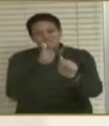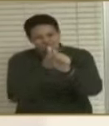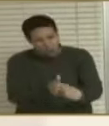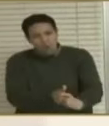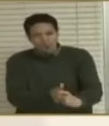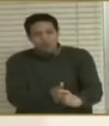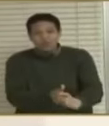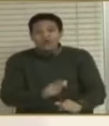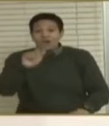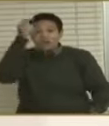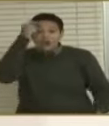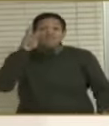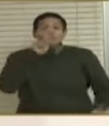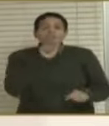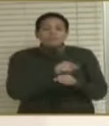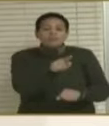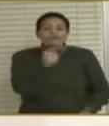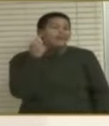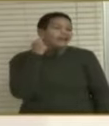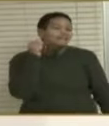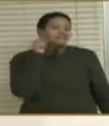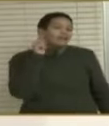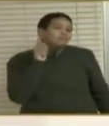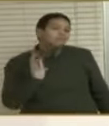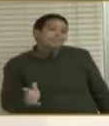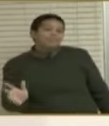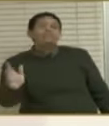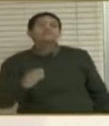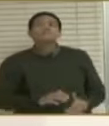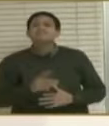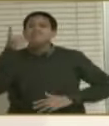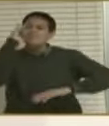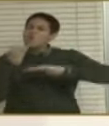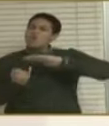ensure that that is the case. In terms of isolation and quarantining,